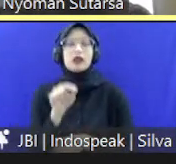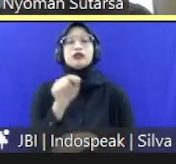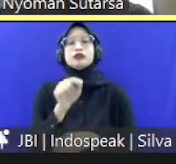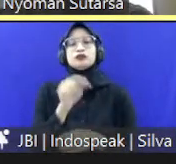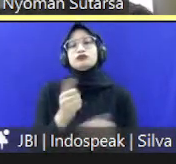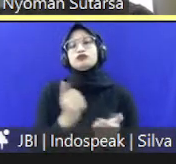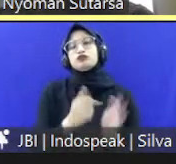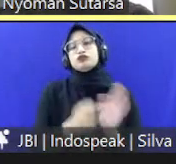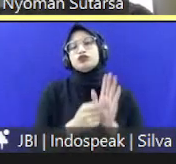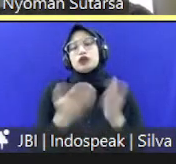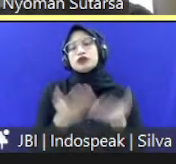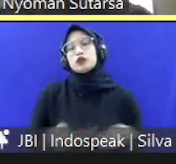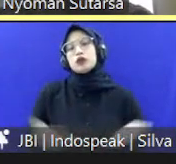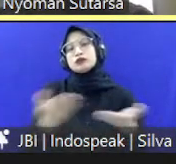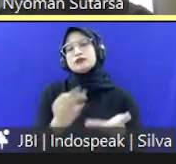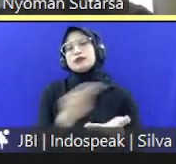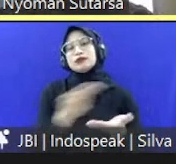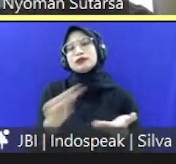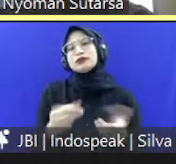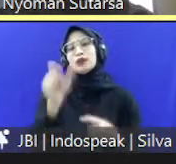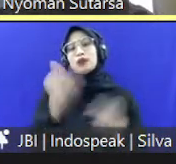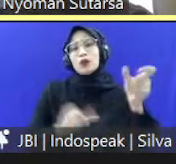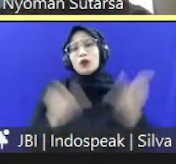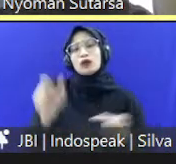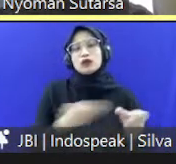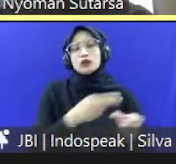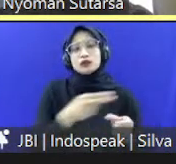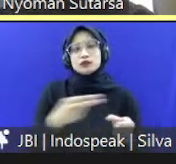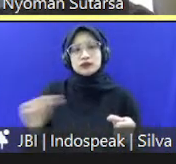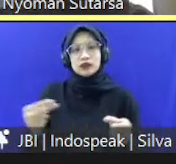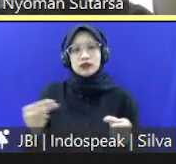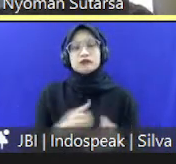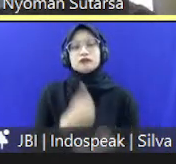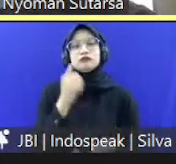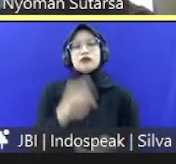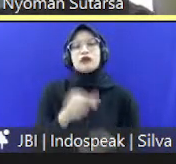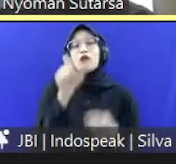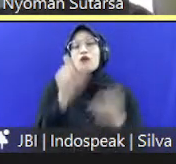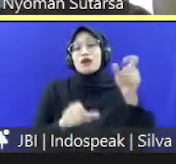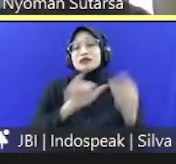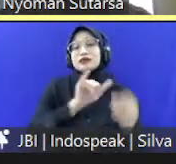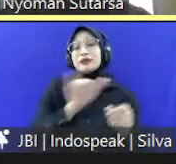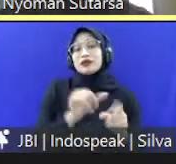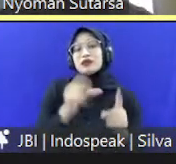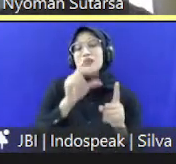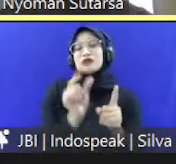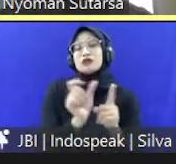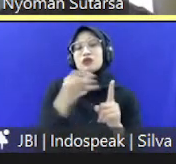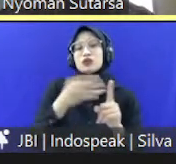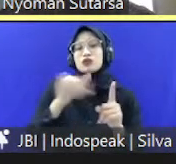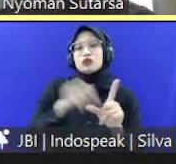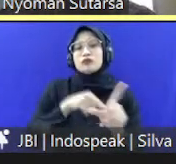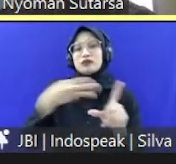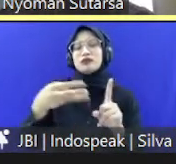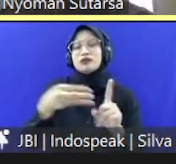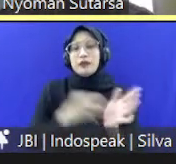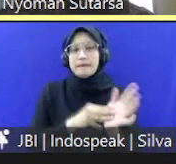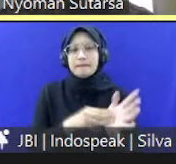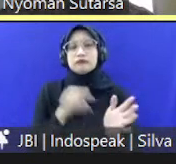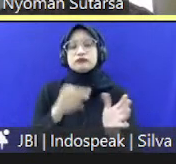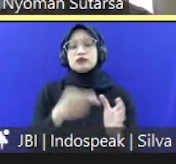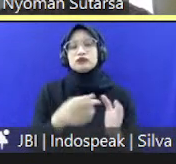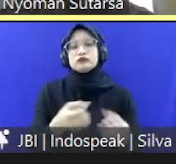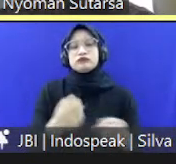Indonesia, Rubiam is disproportionately affected by the pandemic and its control measures.